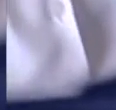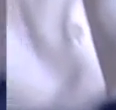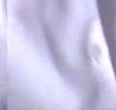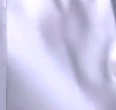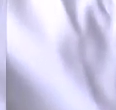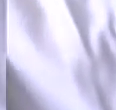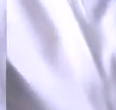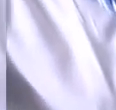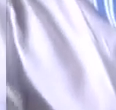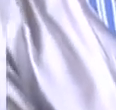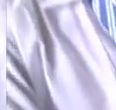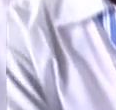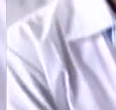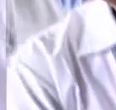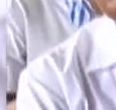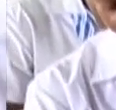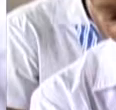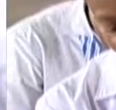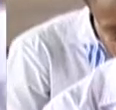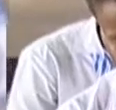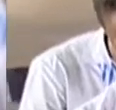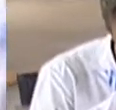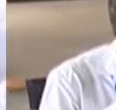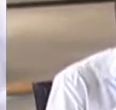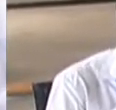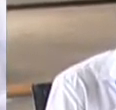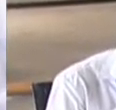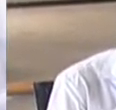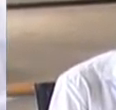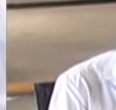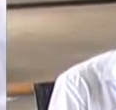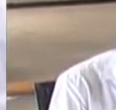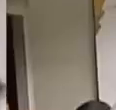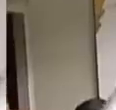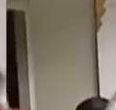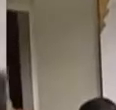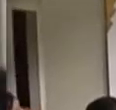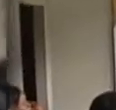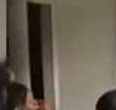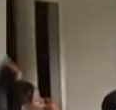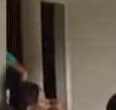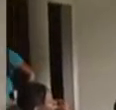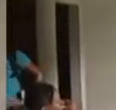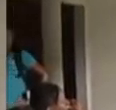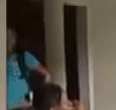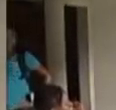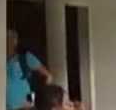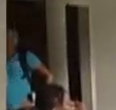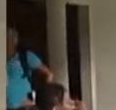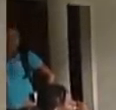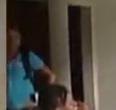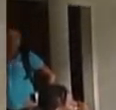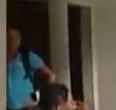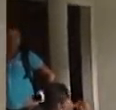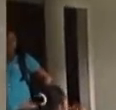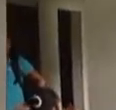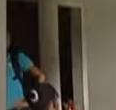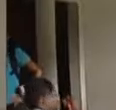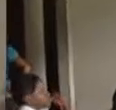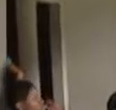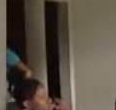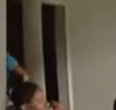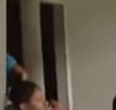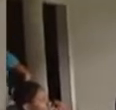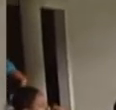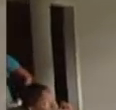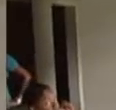$2.6 billion to $5.3 billion. But opposition spokesman on education, Ronald Thwaites, believes the government should pump